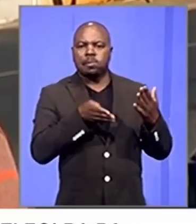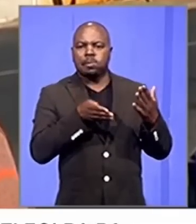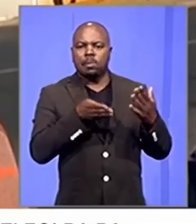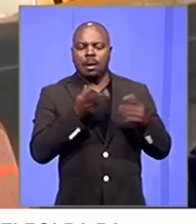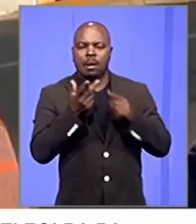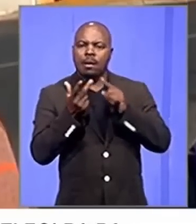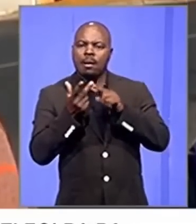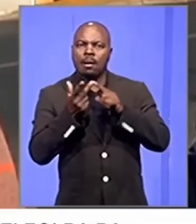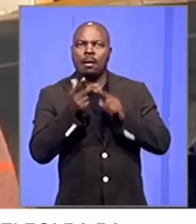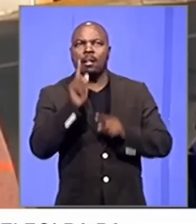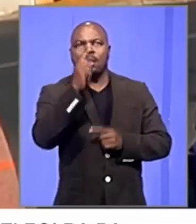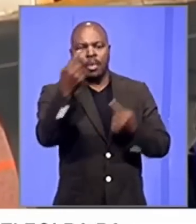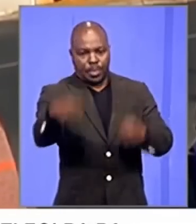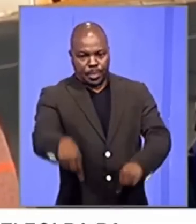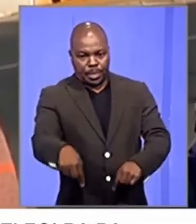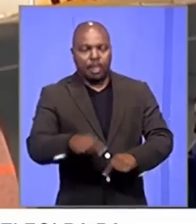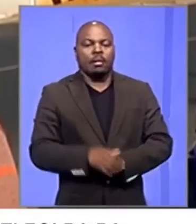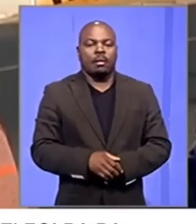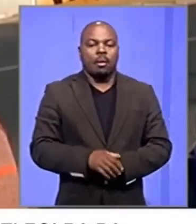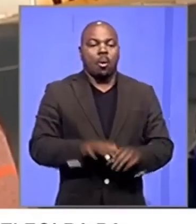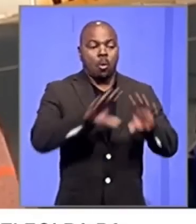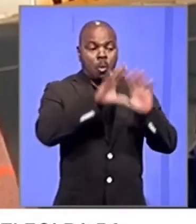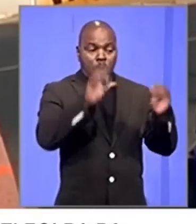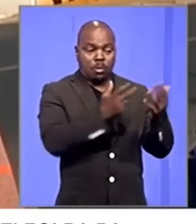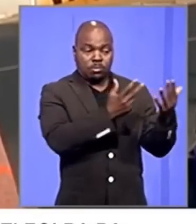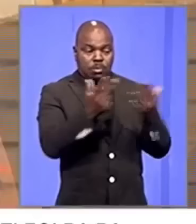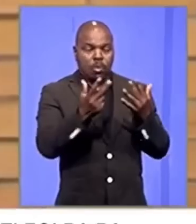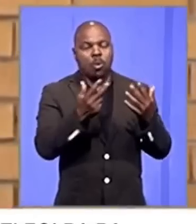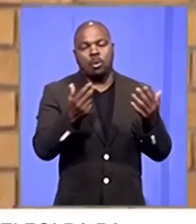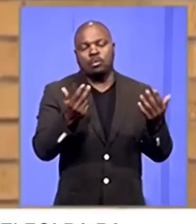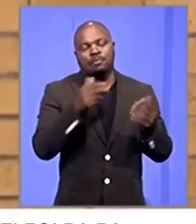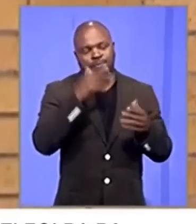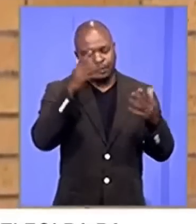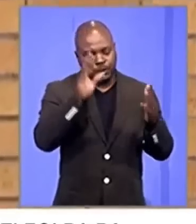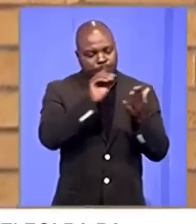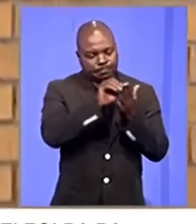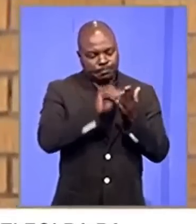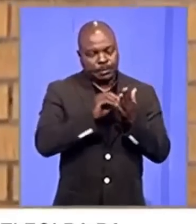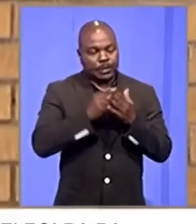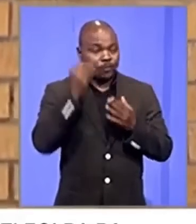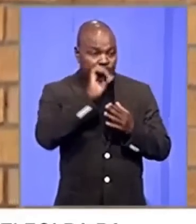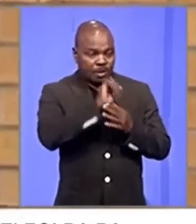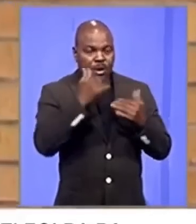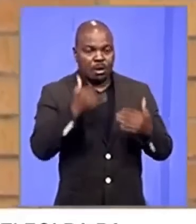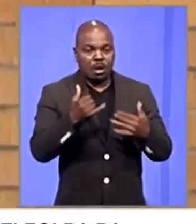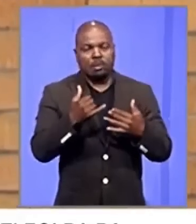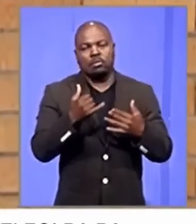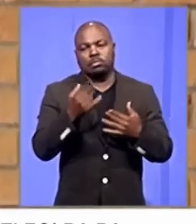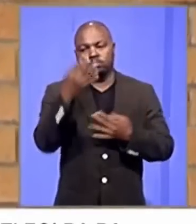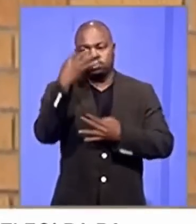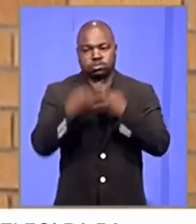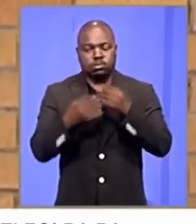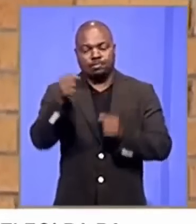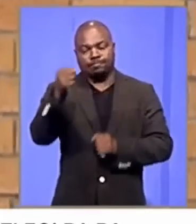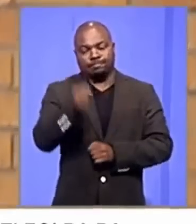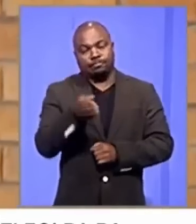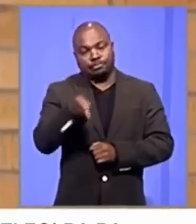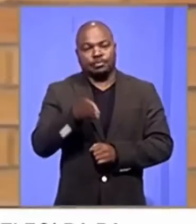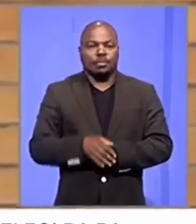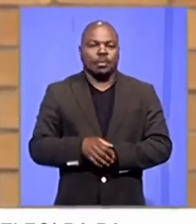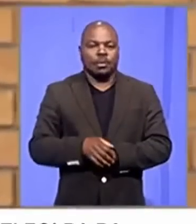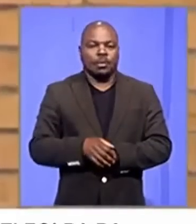the 8th one came after that, and then all of them as we speak have been processed, and they are now being detained